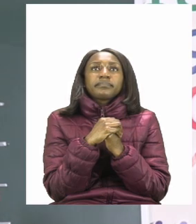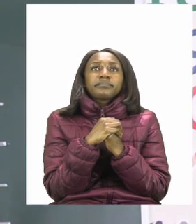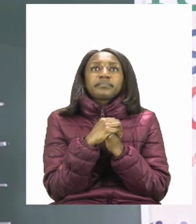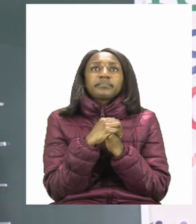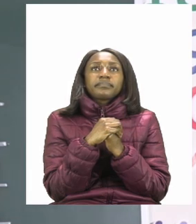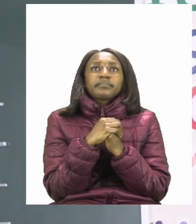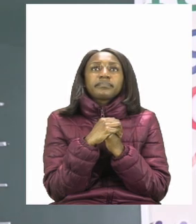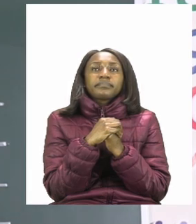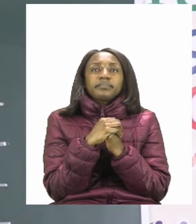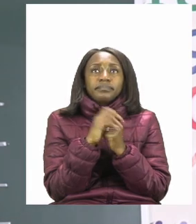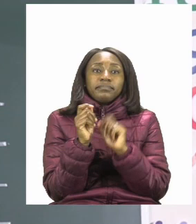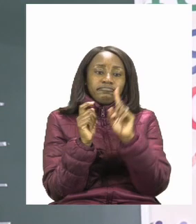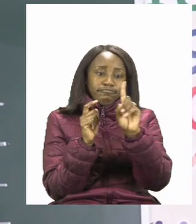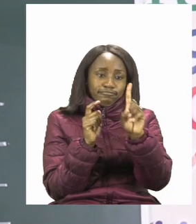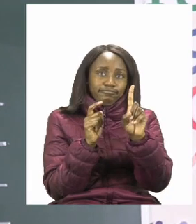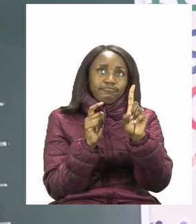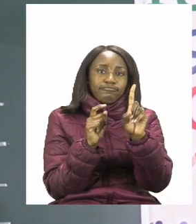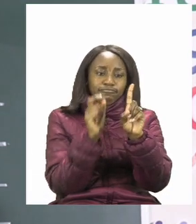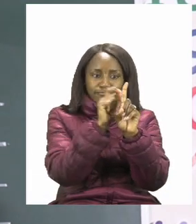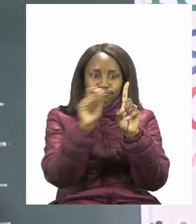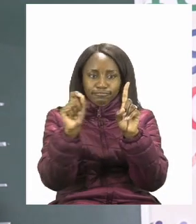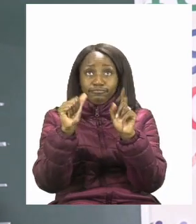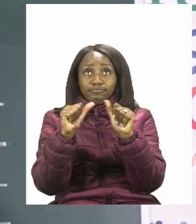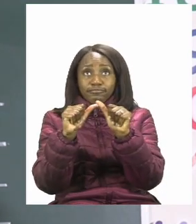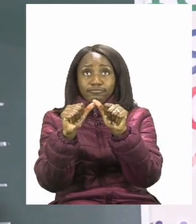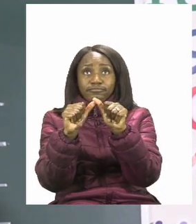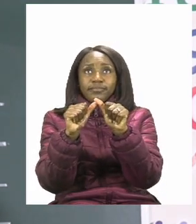Then your finger spacing.